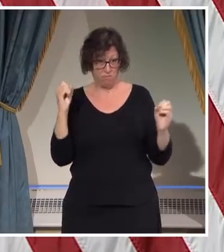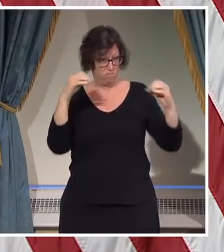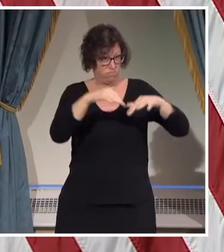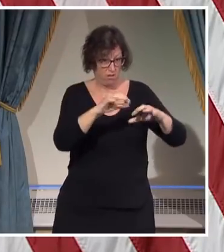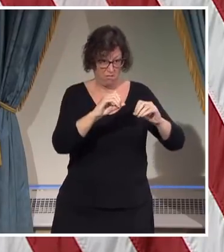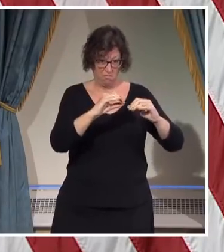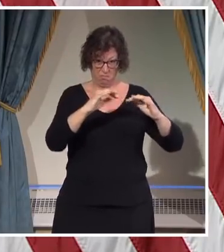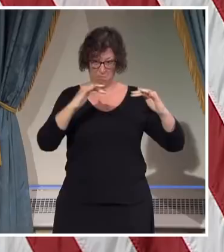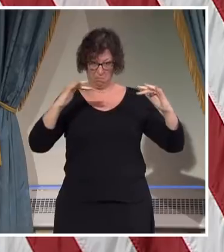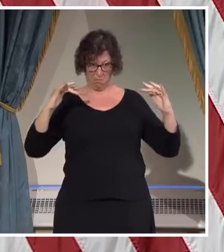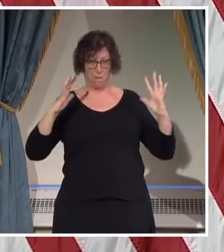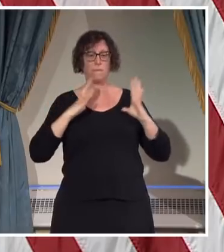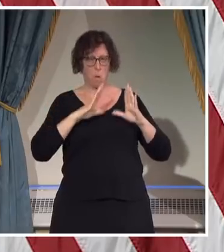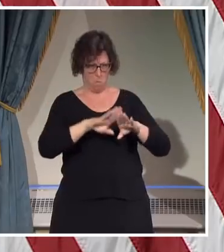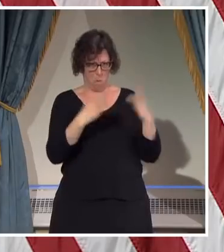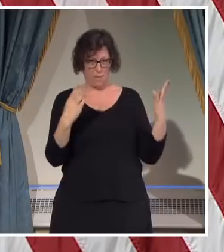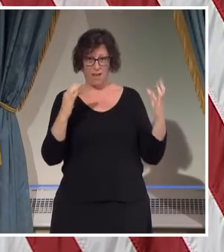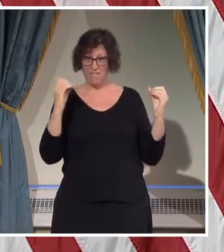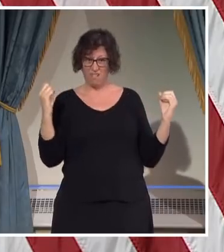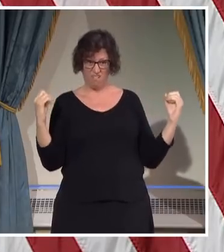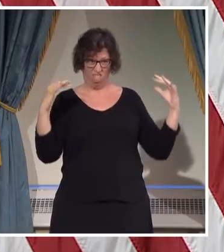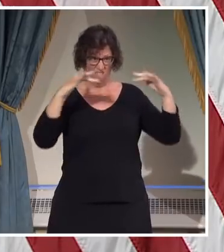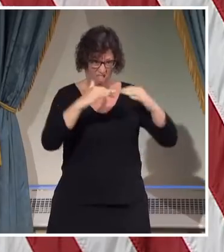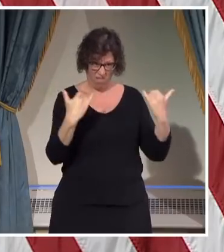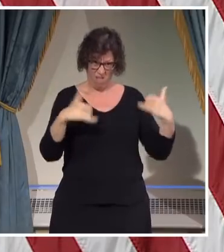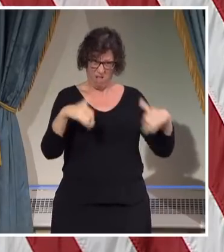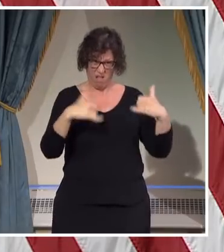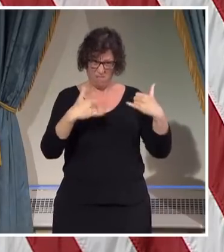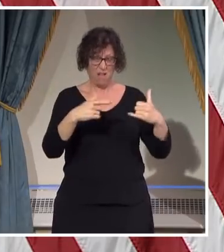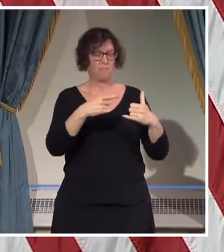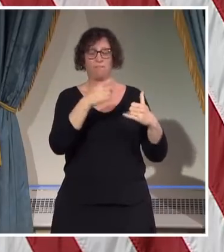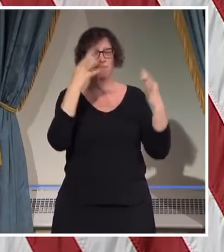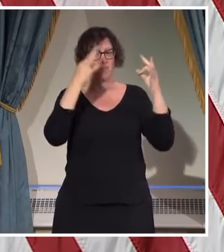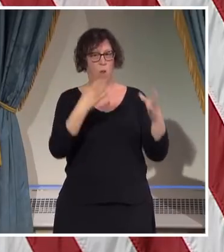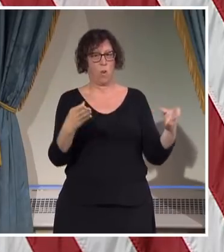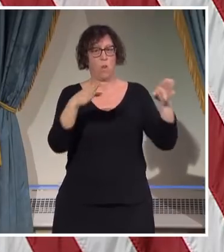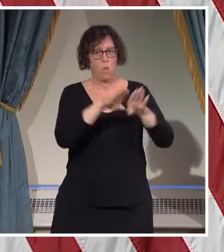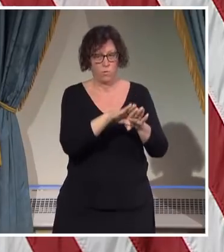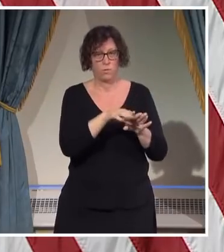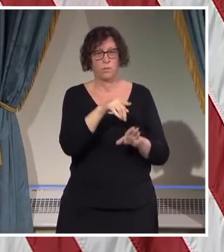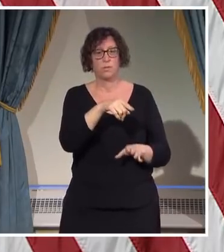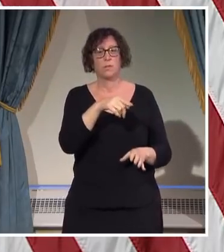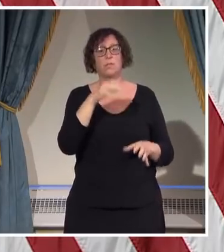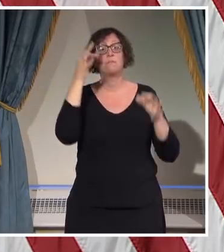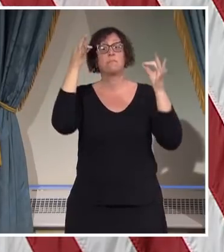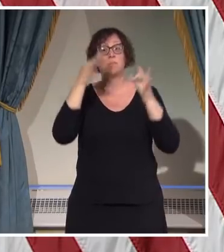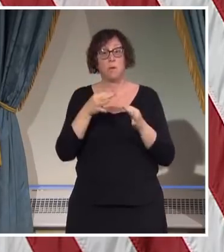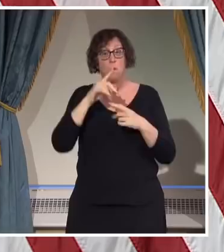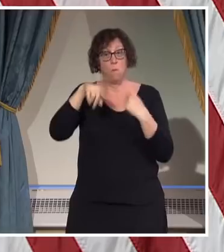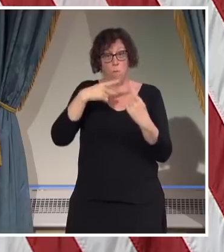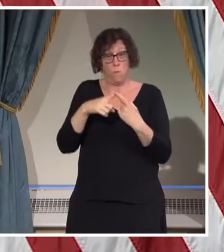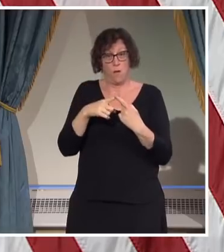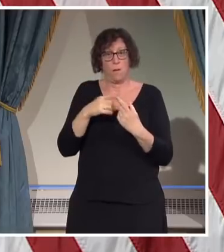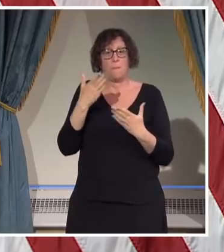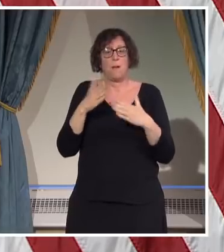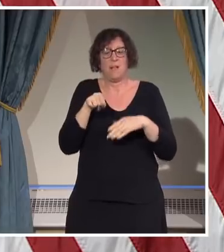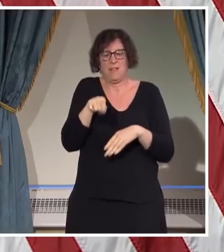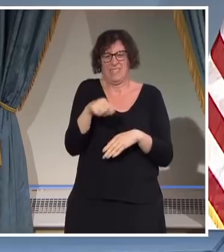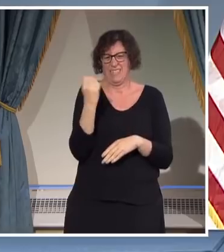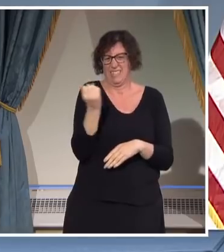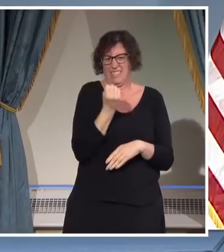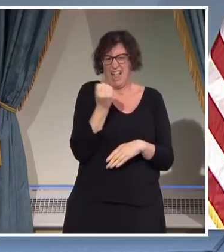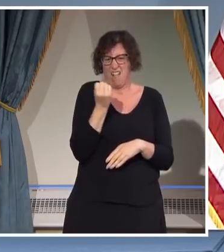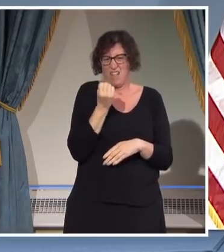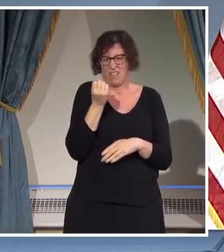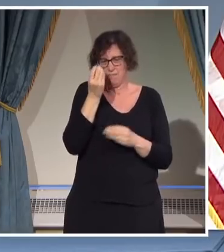there. And again, we'll make that decision on the playgrounds at the end of Saturday after we've seen how it's gone up to then. Amanda